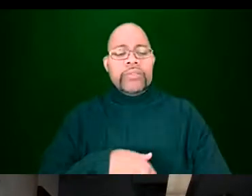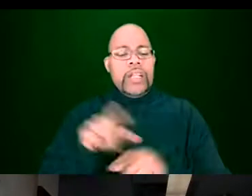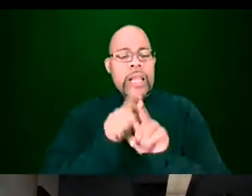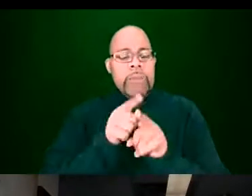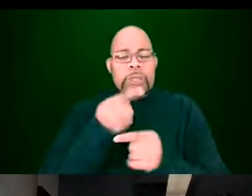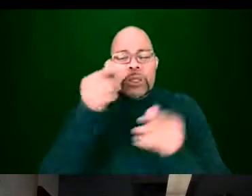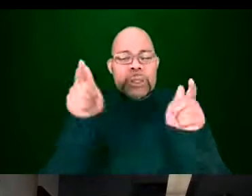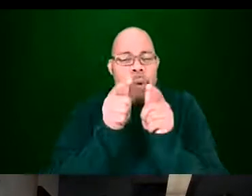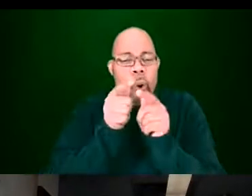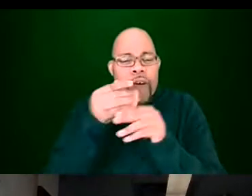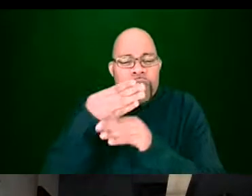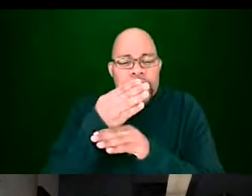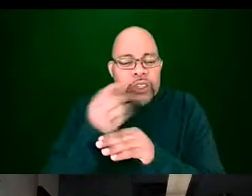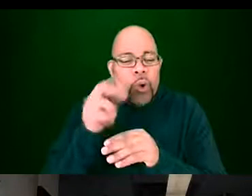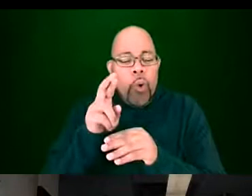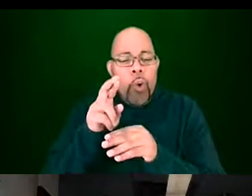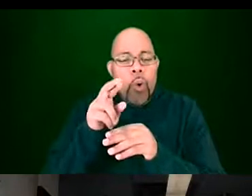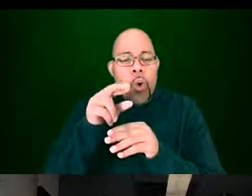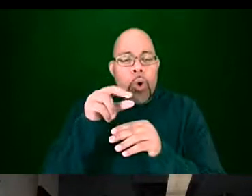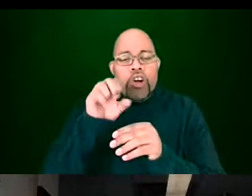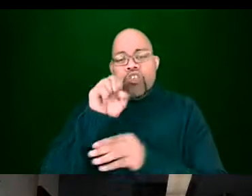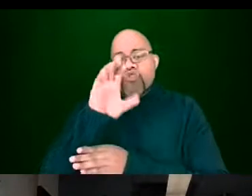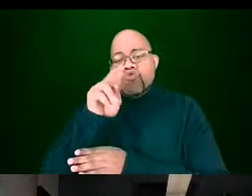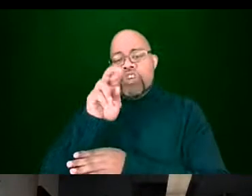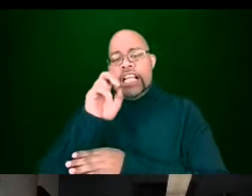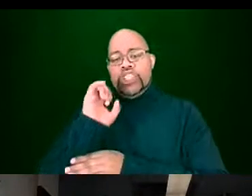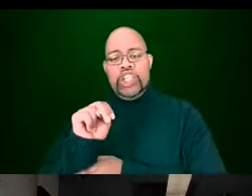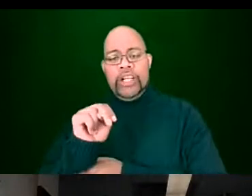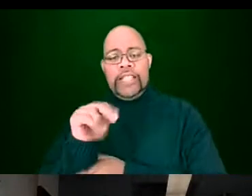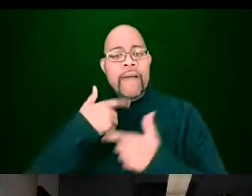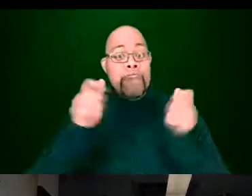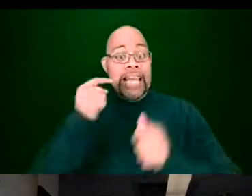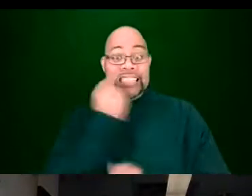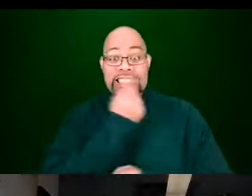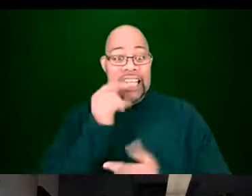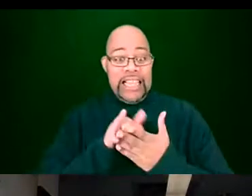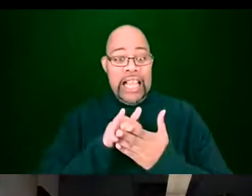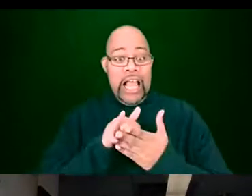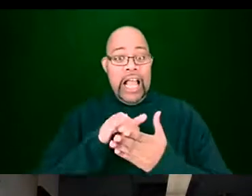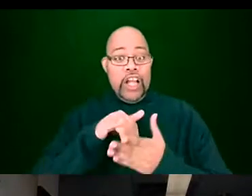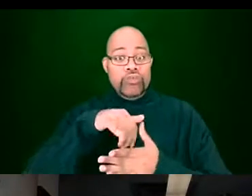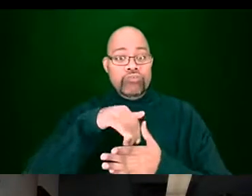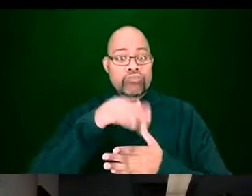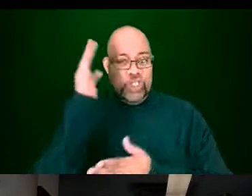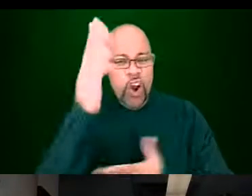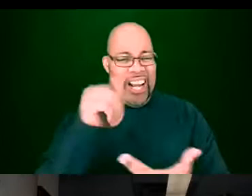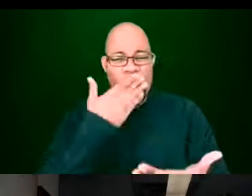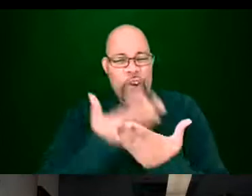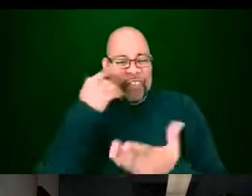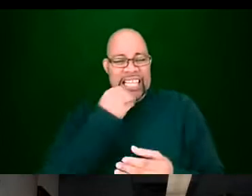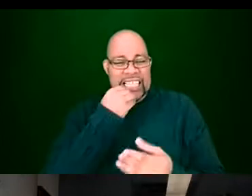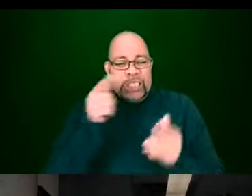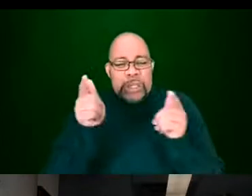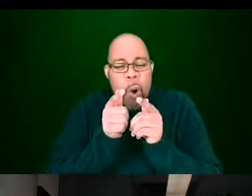teeny tiny fish or crustaceans. And so if you have big teeth like a great white shark, it's not really good for eating